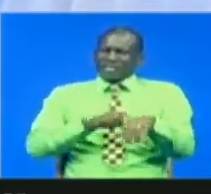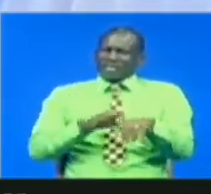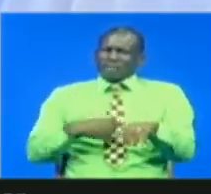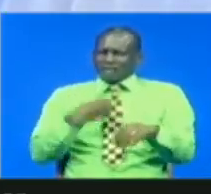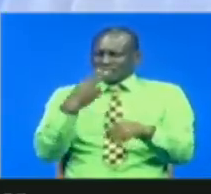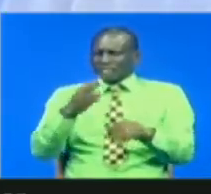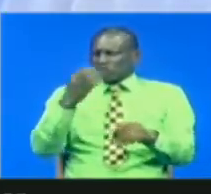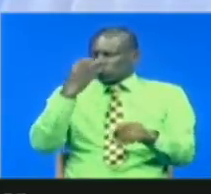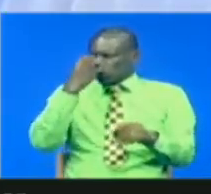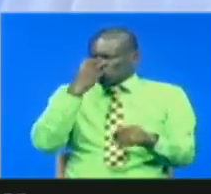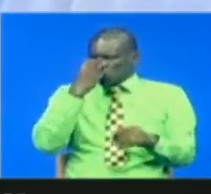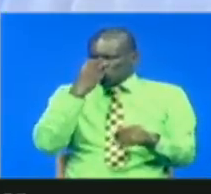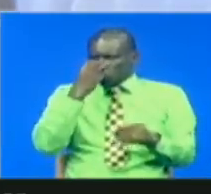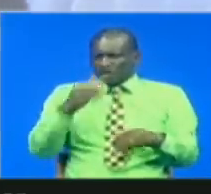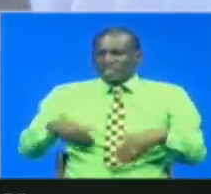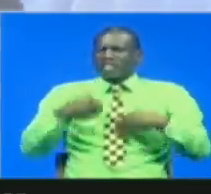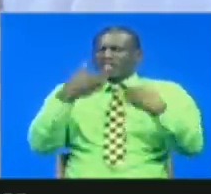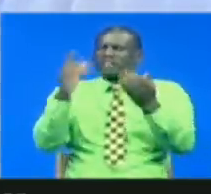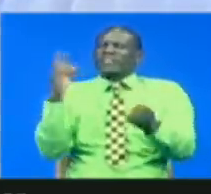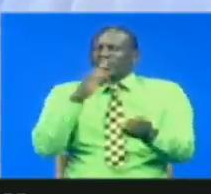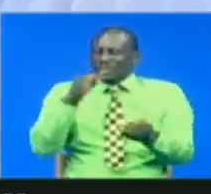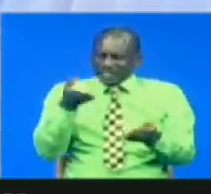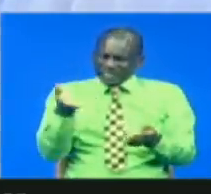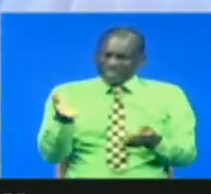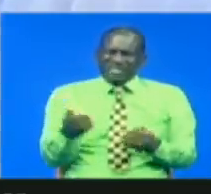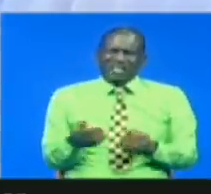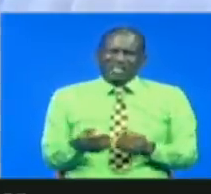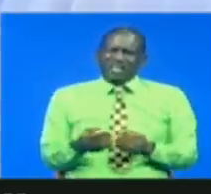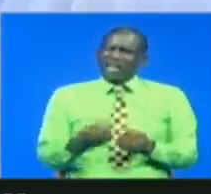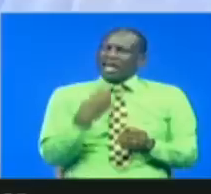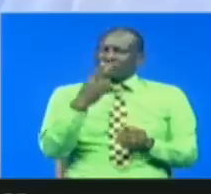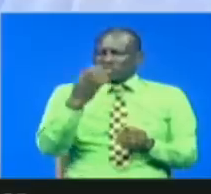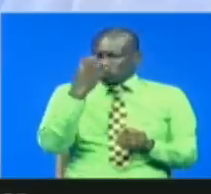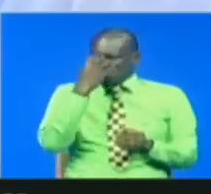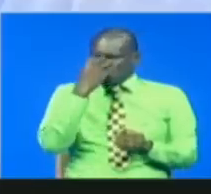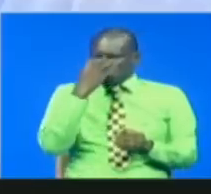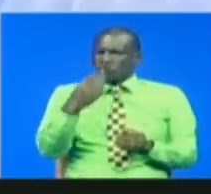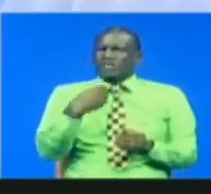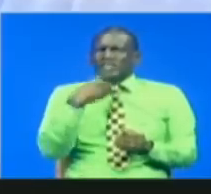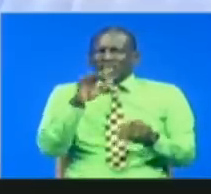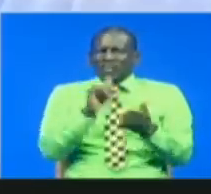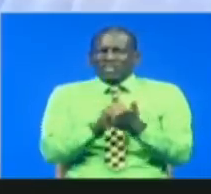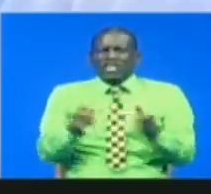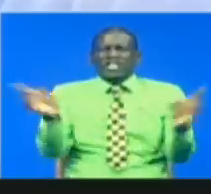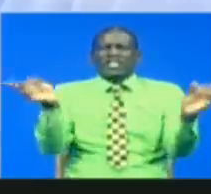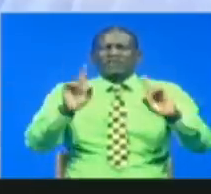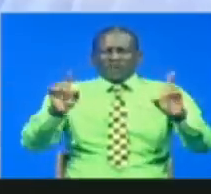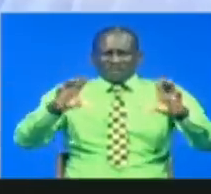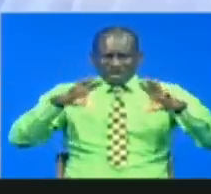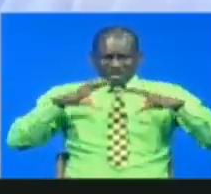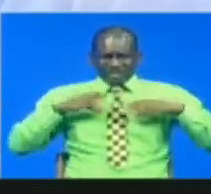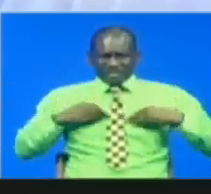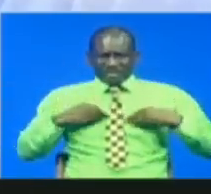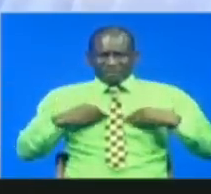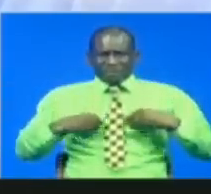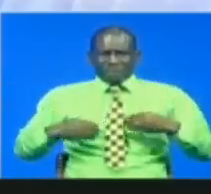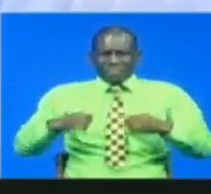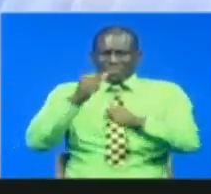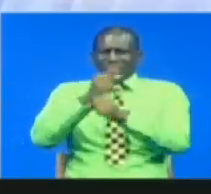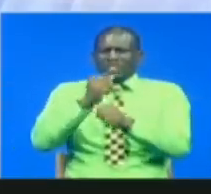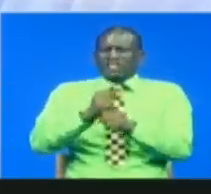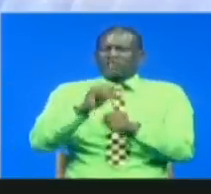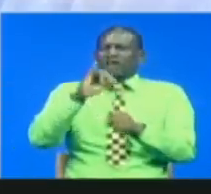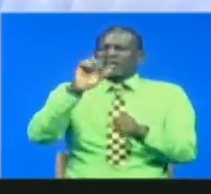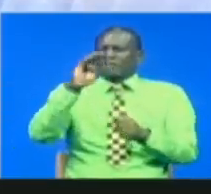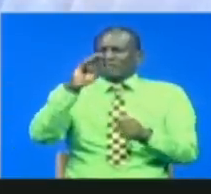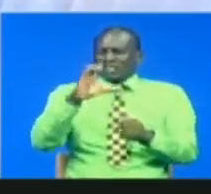William Ruto issuing threats here, I've just seen akisema kwamba they will not allow at the staffers or IBC to be